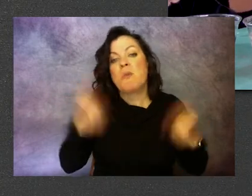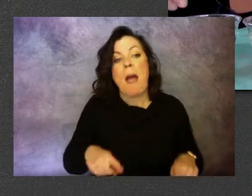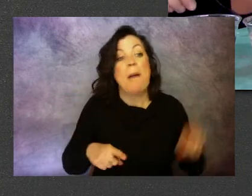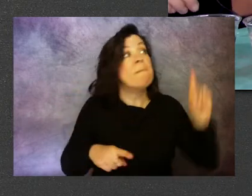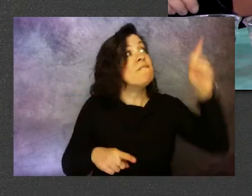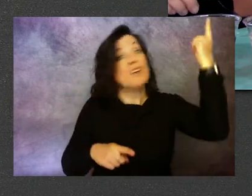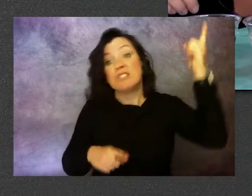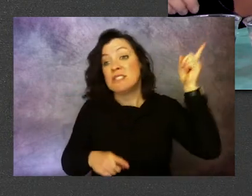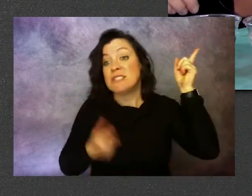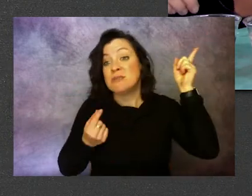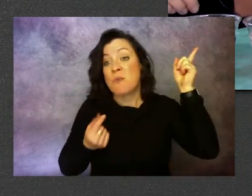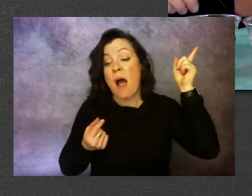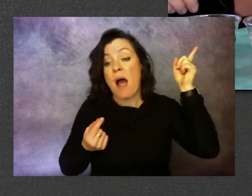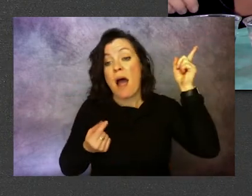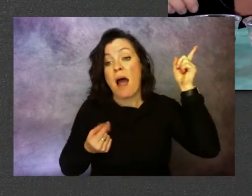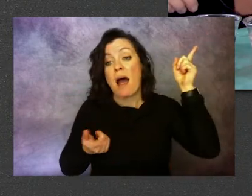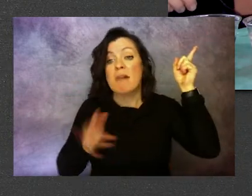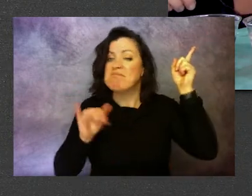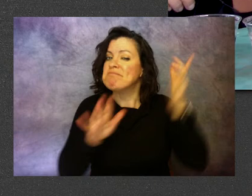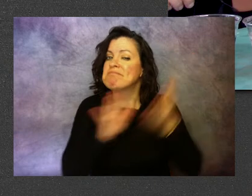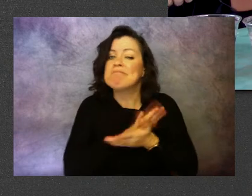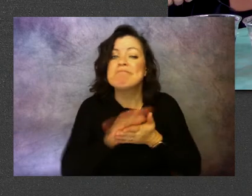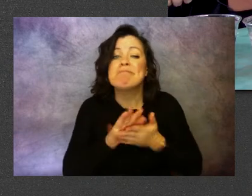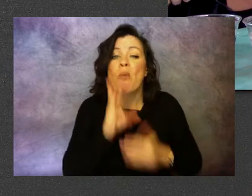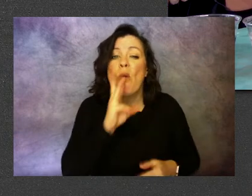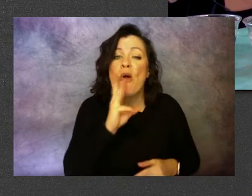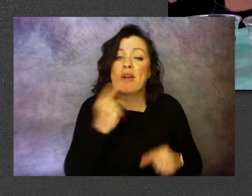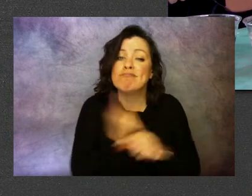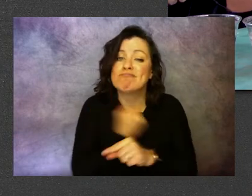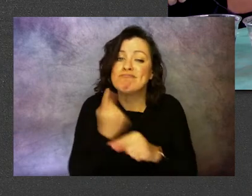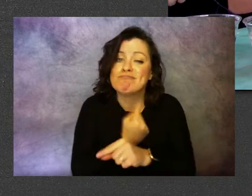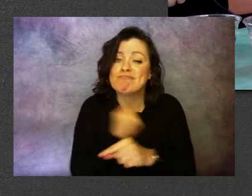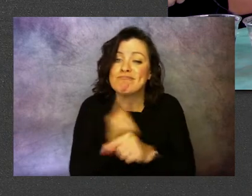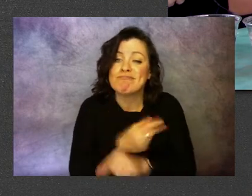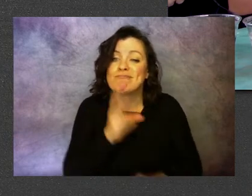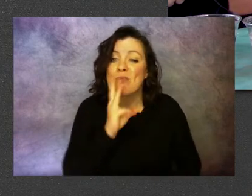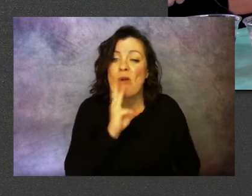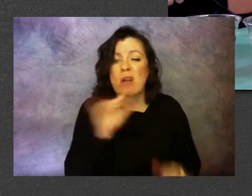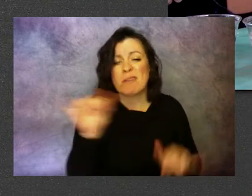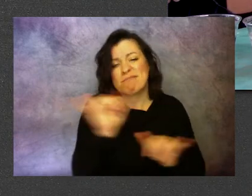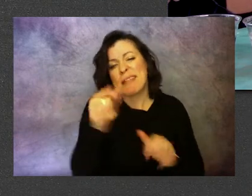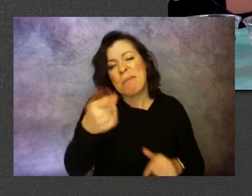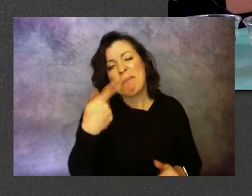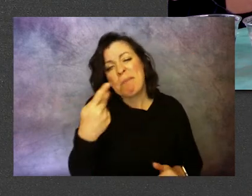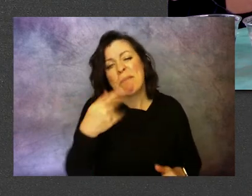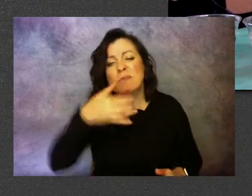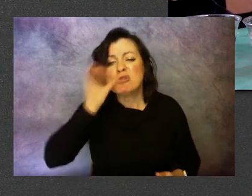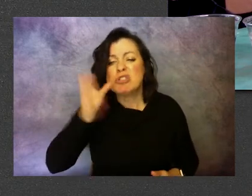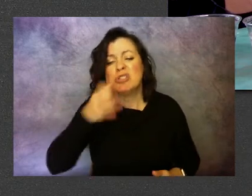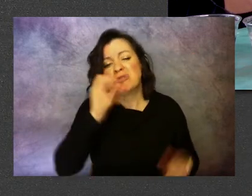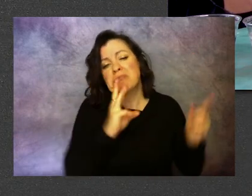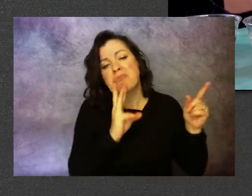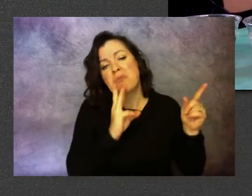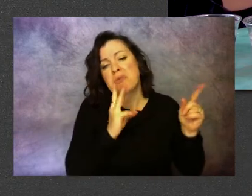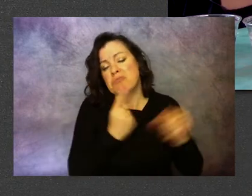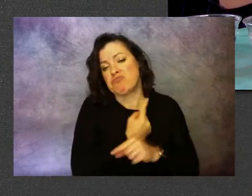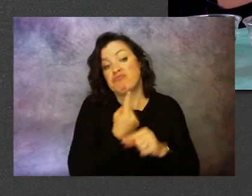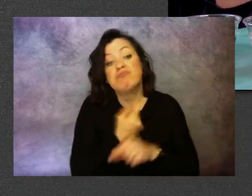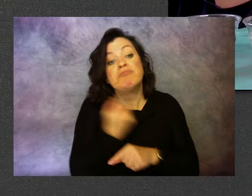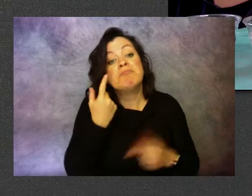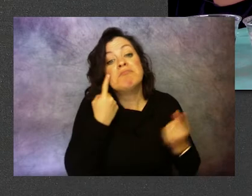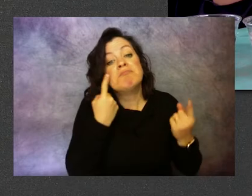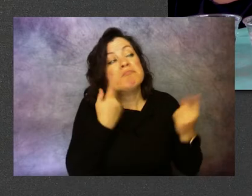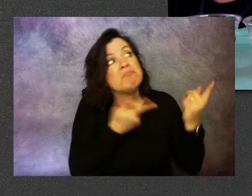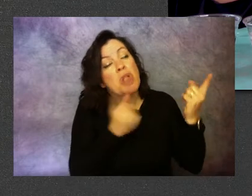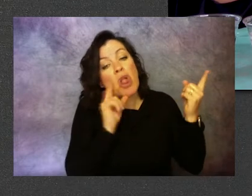I have here is just plain old water, just like water that you would drink. And let's see what happened to this